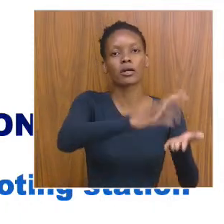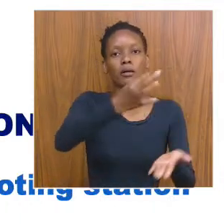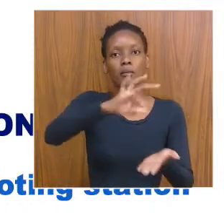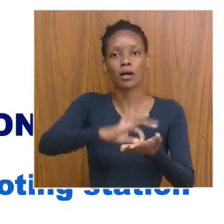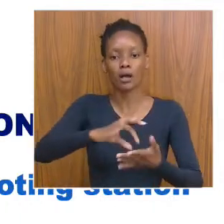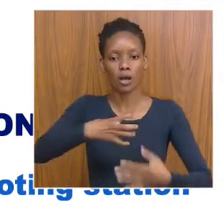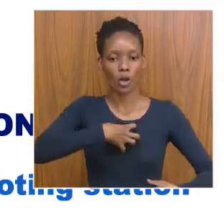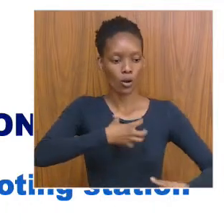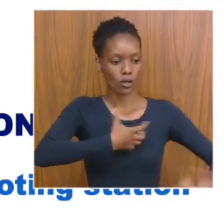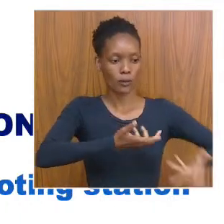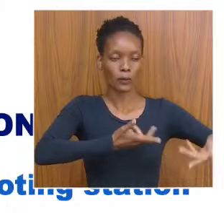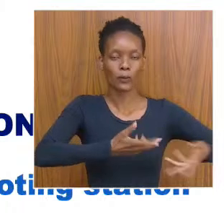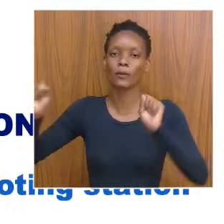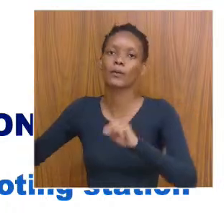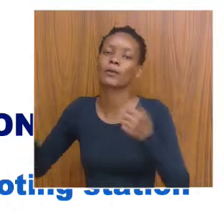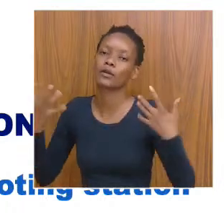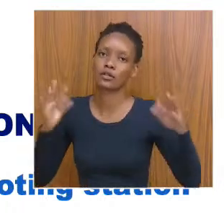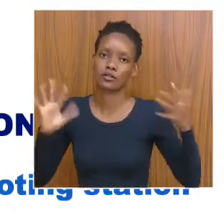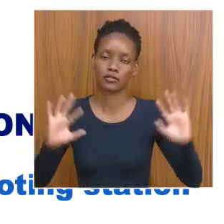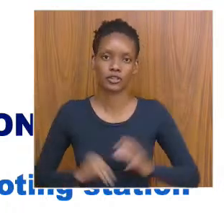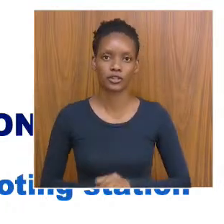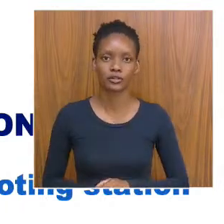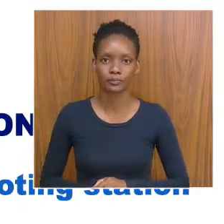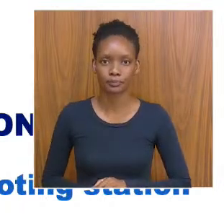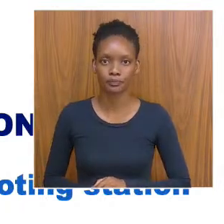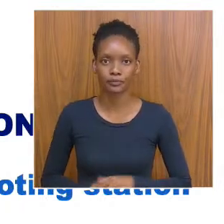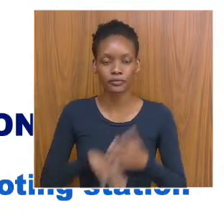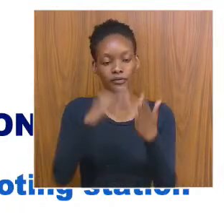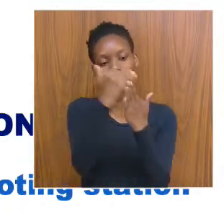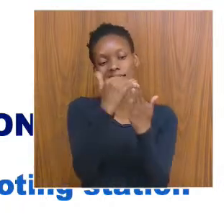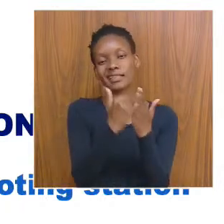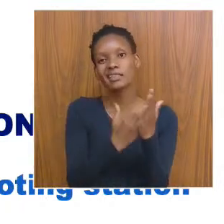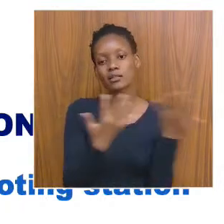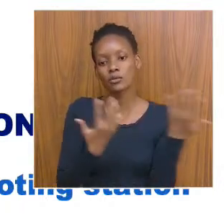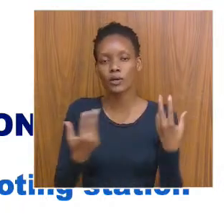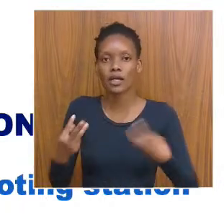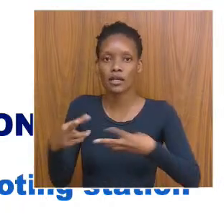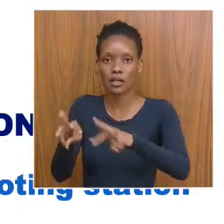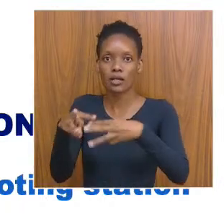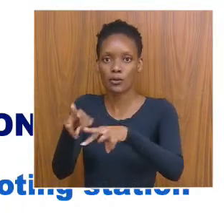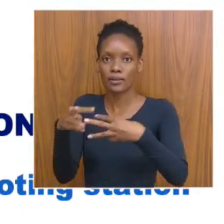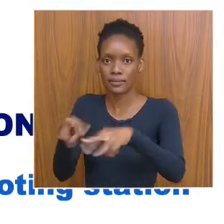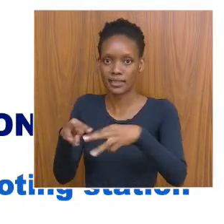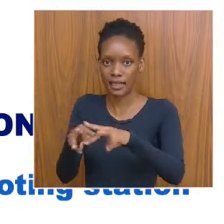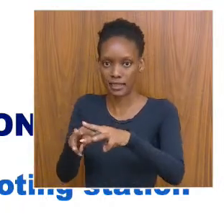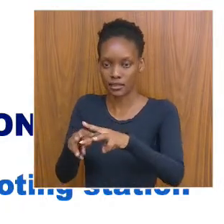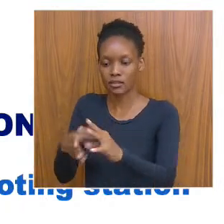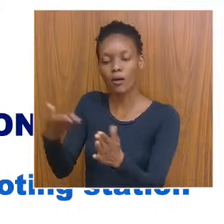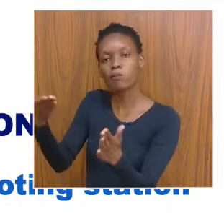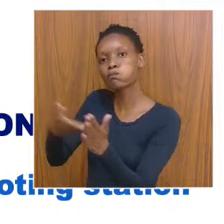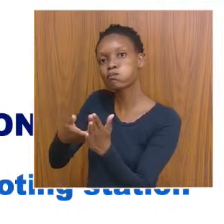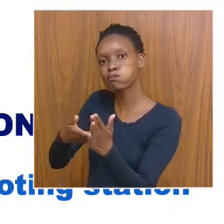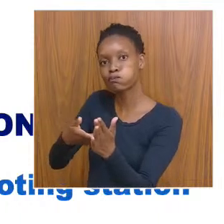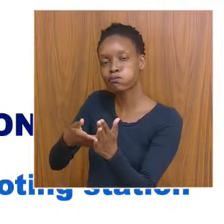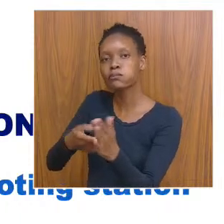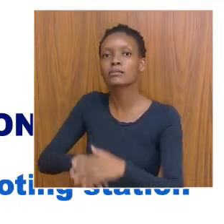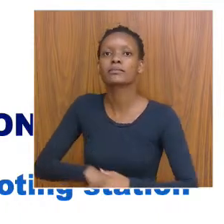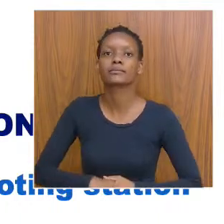landlords. And you can find the list on our website. There's a hyperlink from your